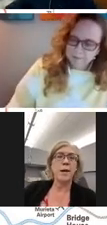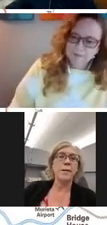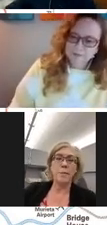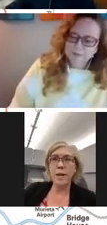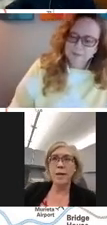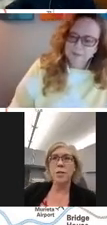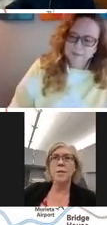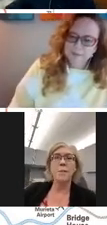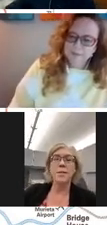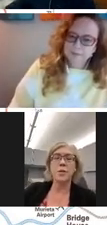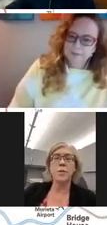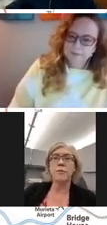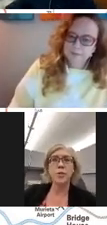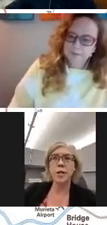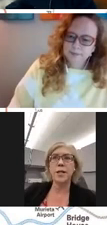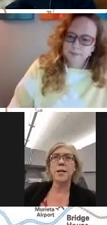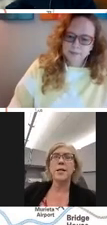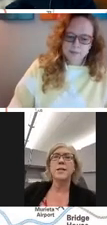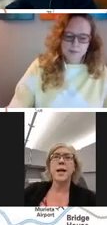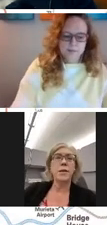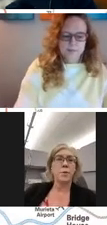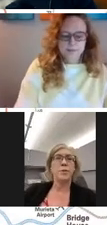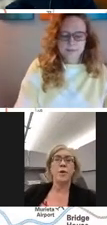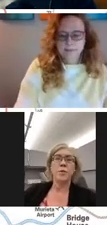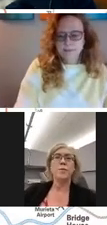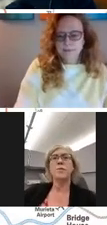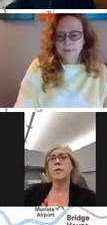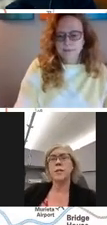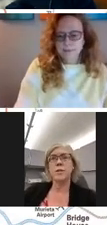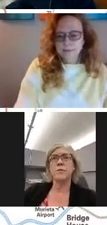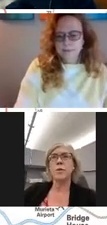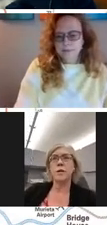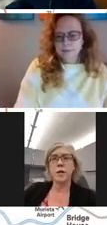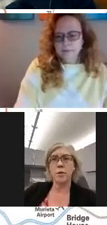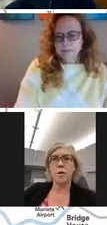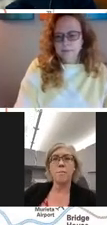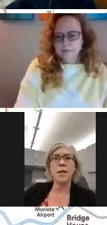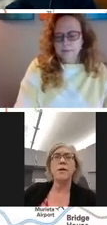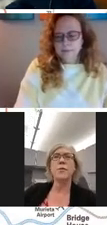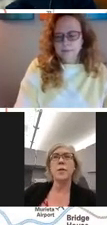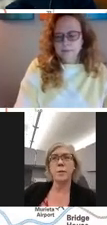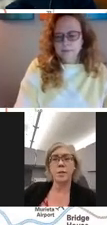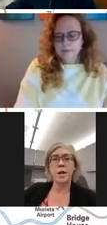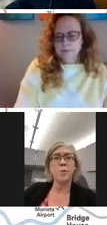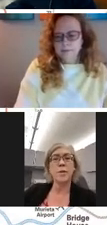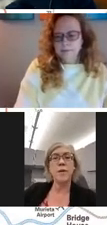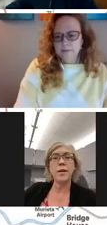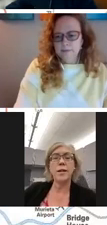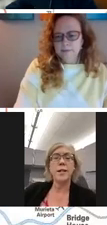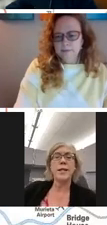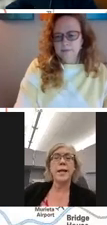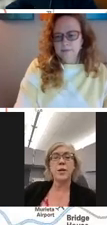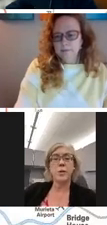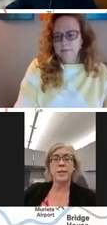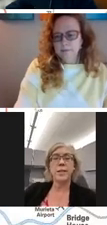his wife in the center was all frustrated. Staff let him use a phone. Once he used the phone, he calmed down. They were able to talk with him, found